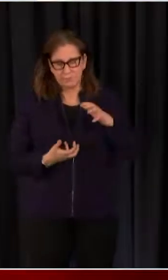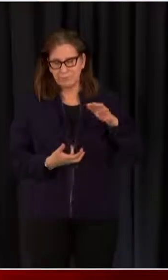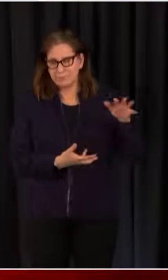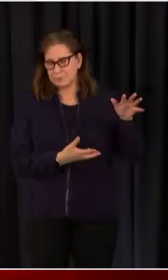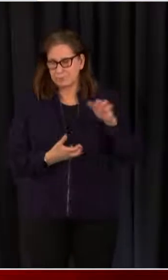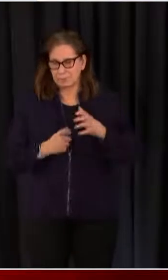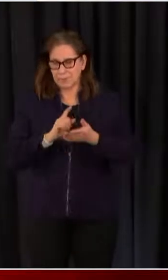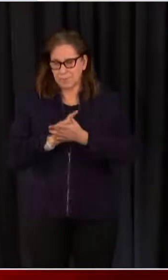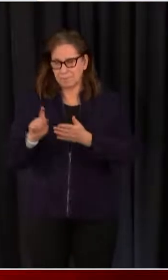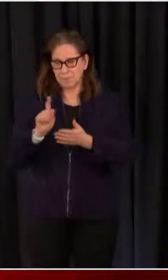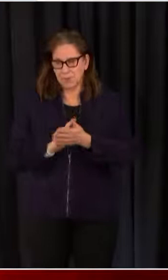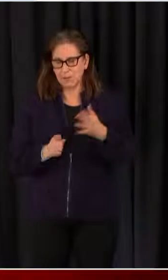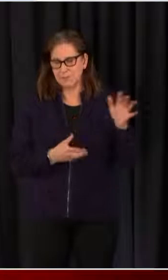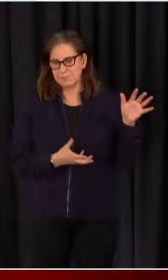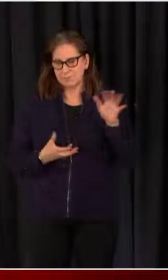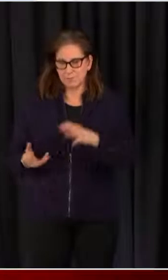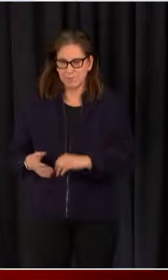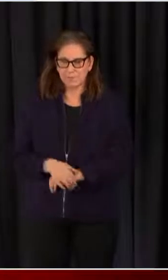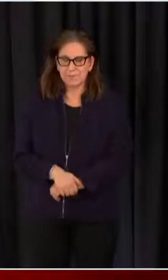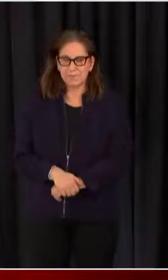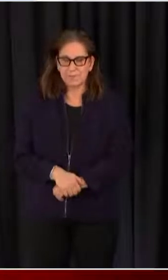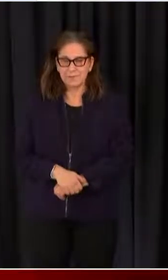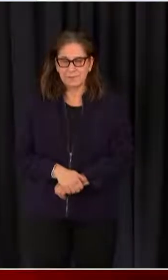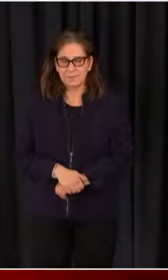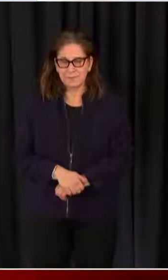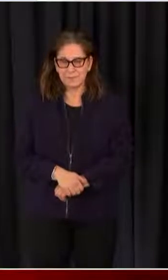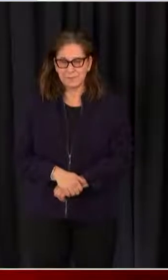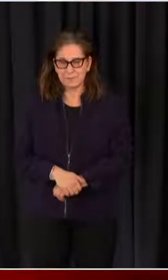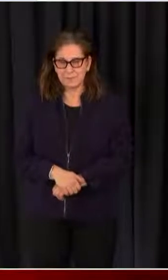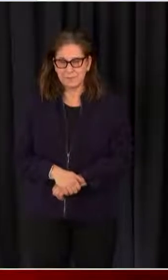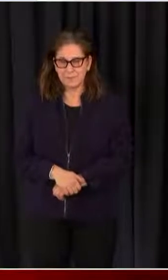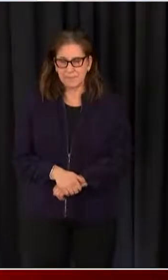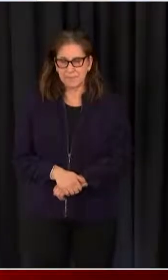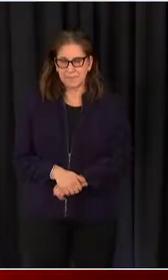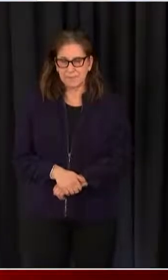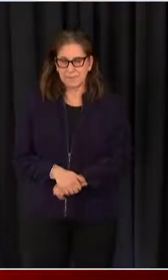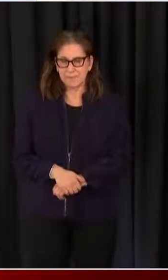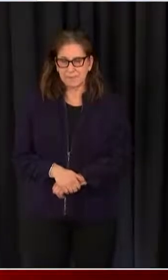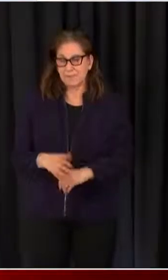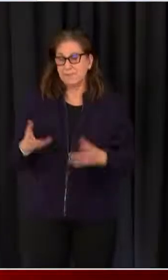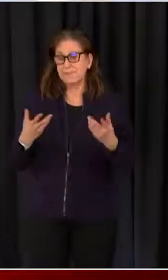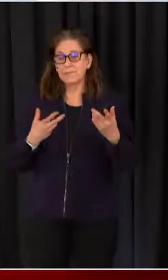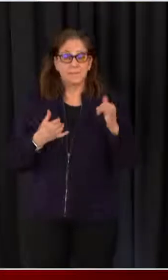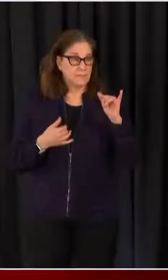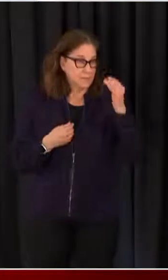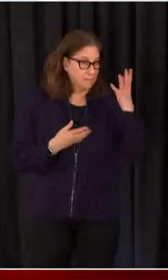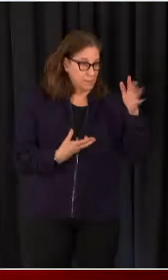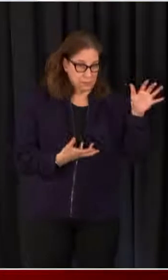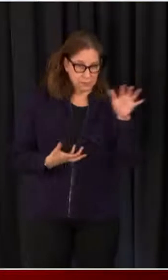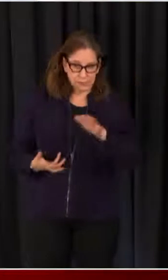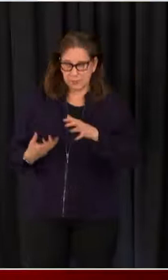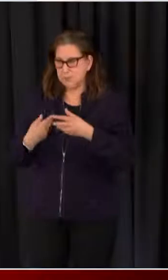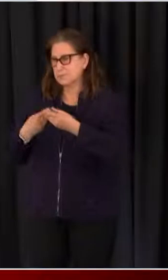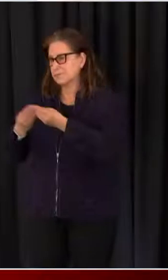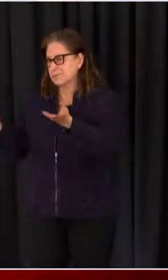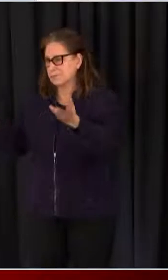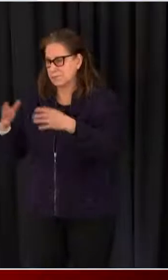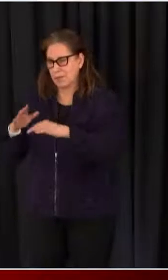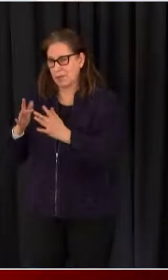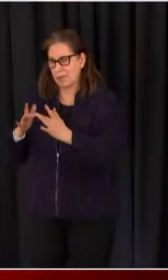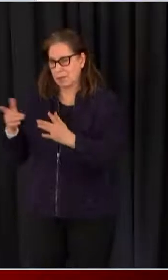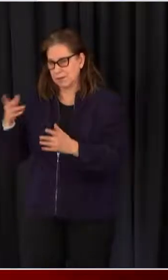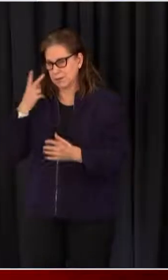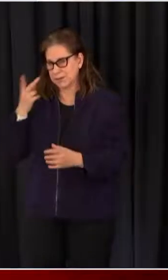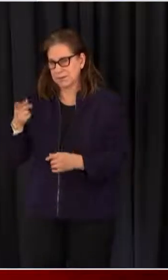the Johnson & Johnson product. When we have that type of information, then we know what types of appointments to make available. As the